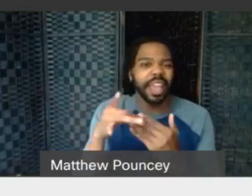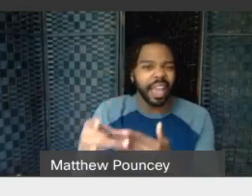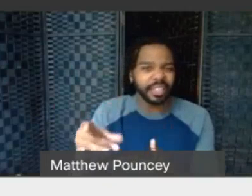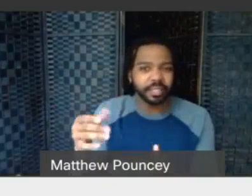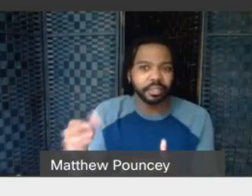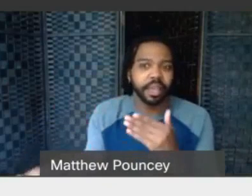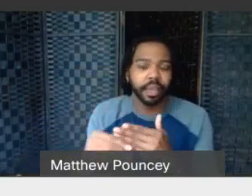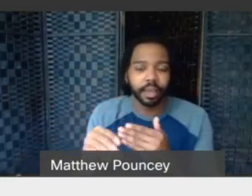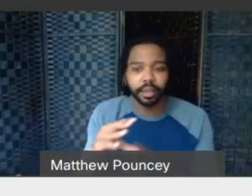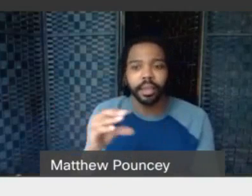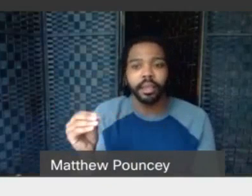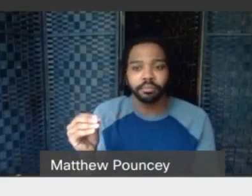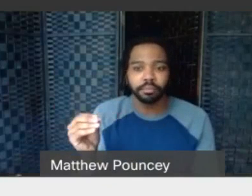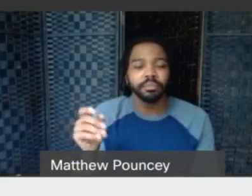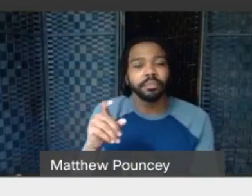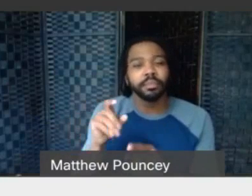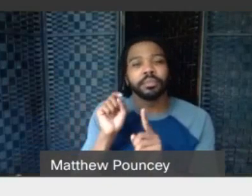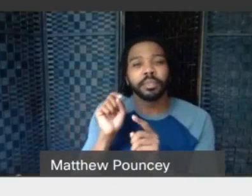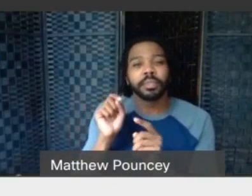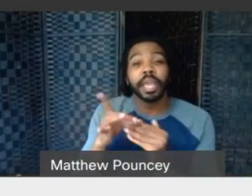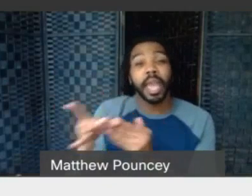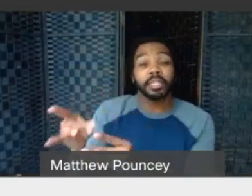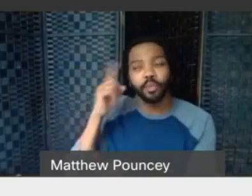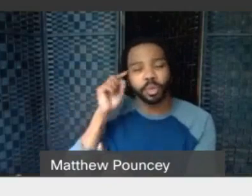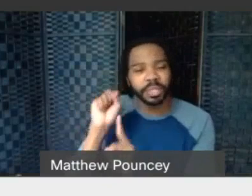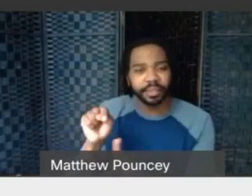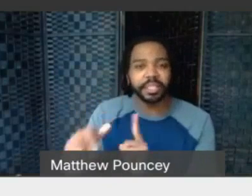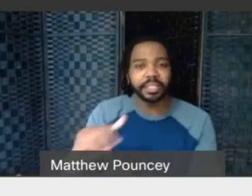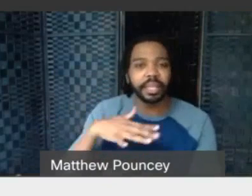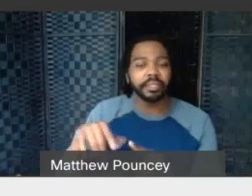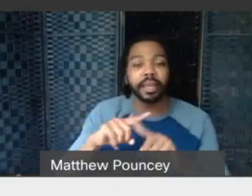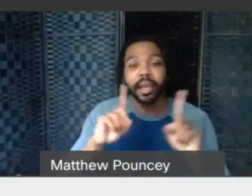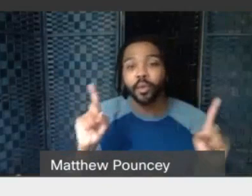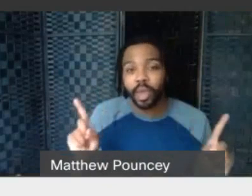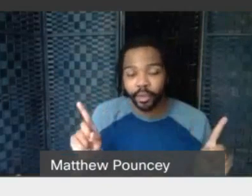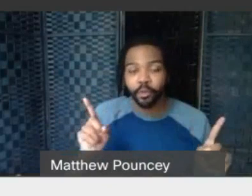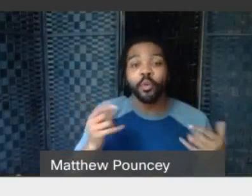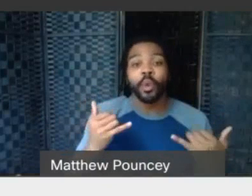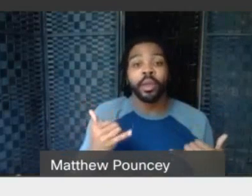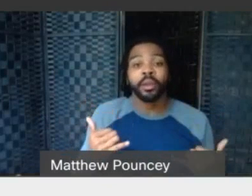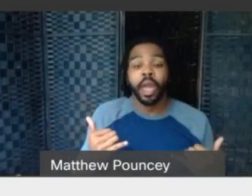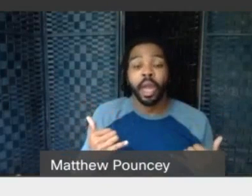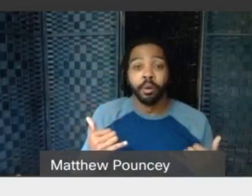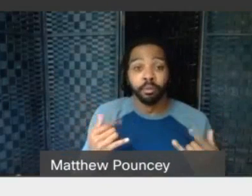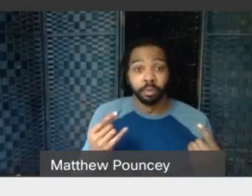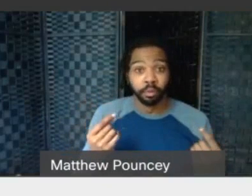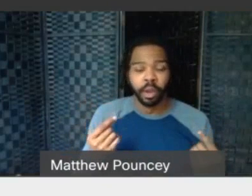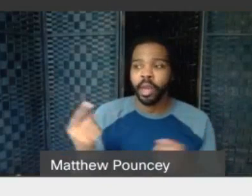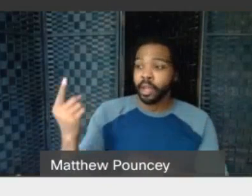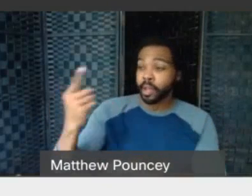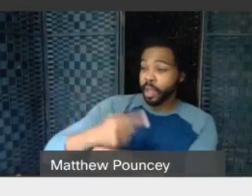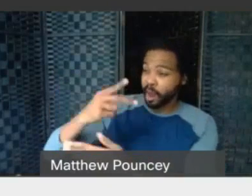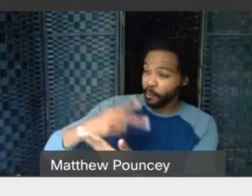and settings like that. However, we are treating day programs more